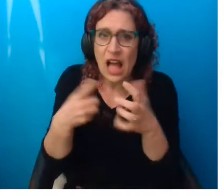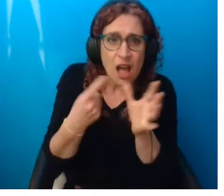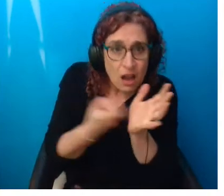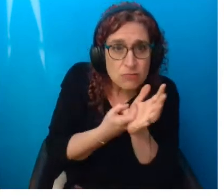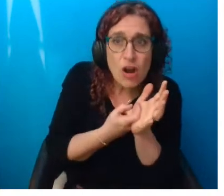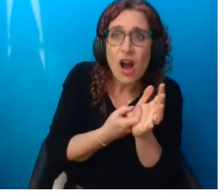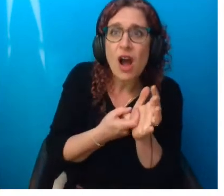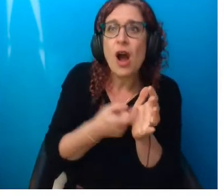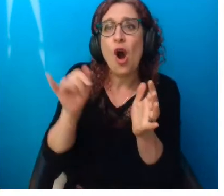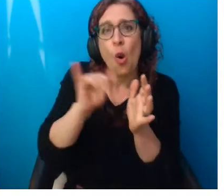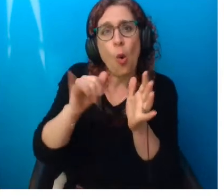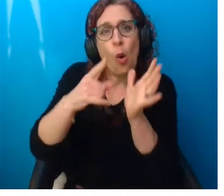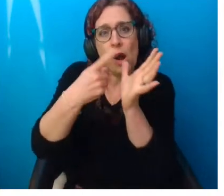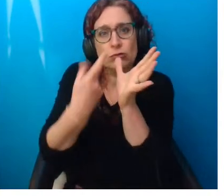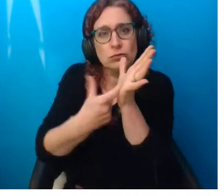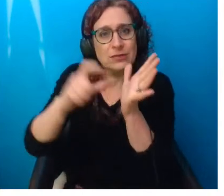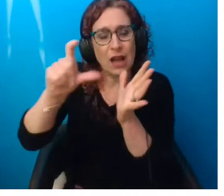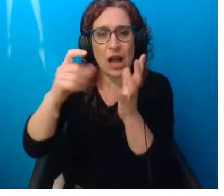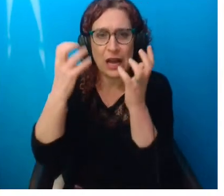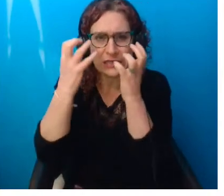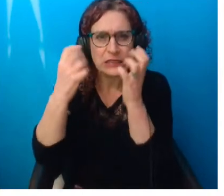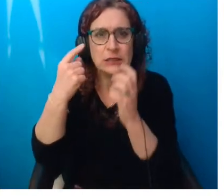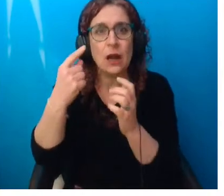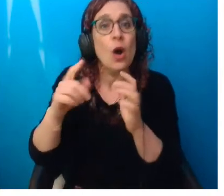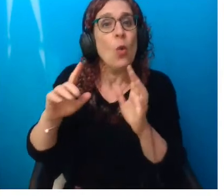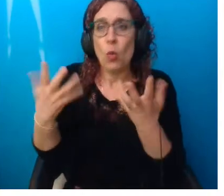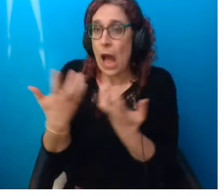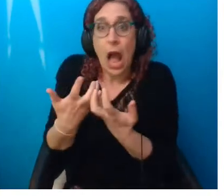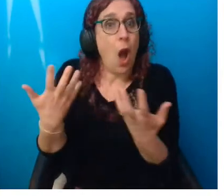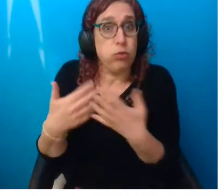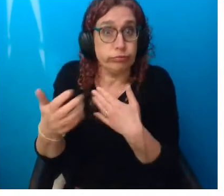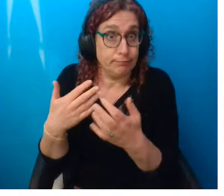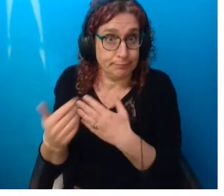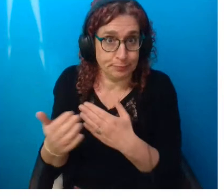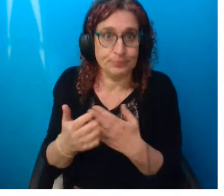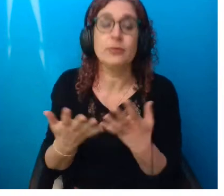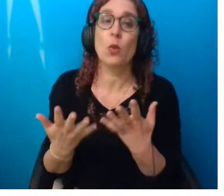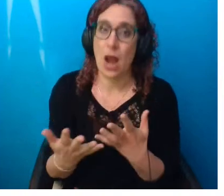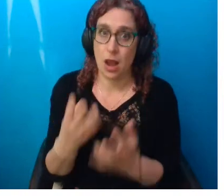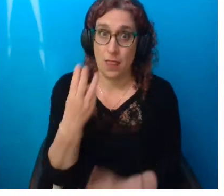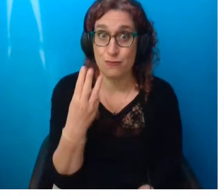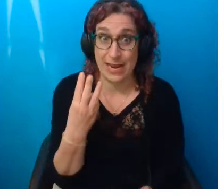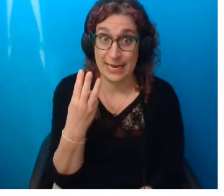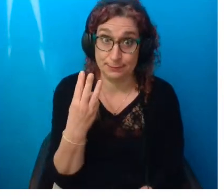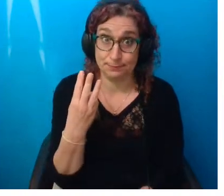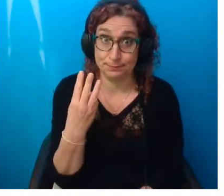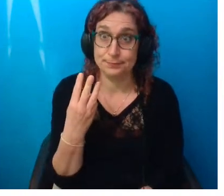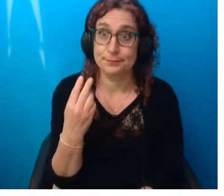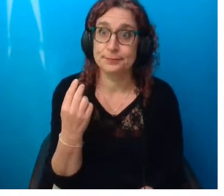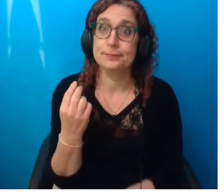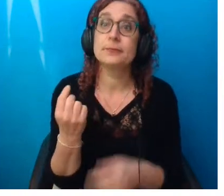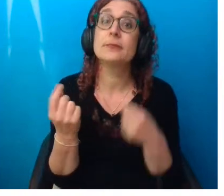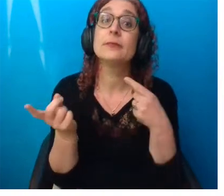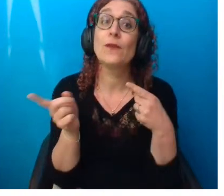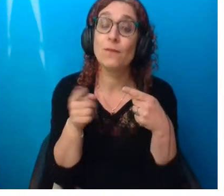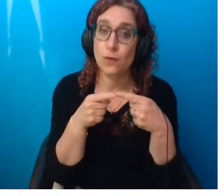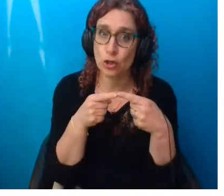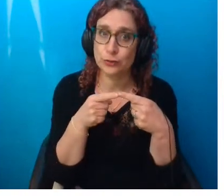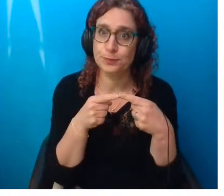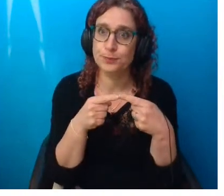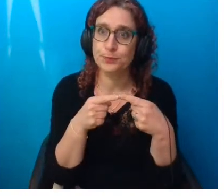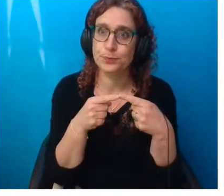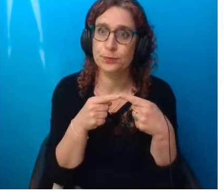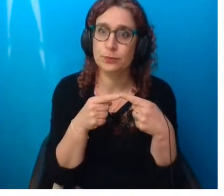allergic rhinoconjunctivitis. I think there are three major approaches. The first approach is to try and reduce